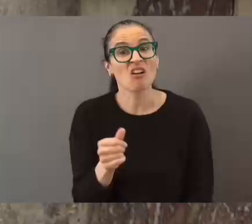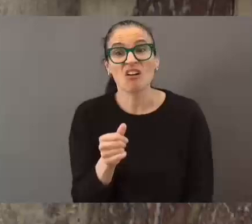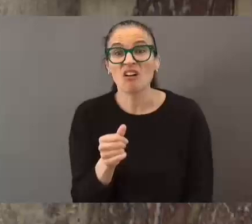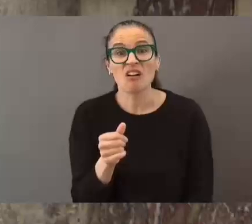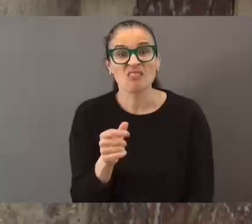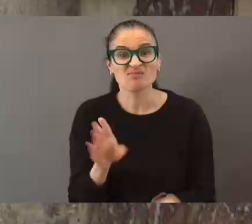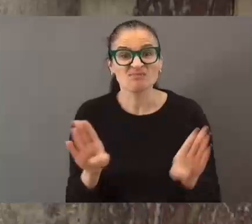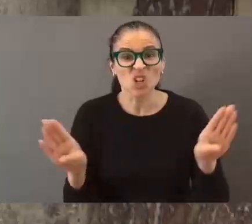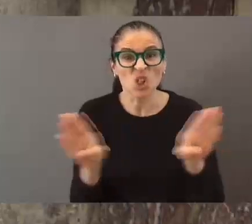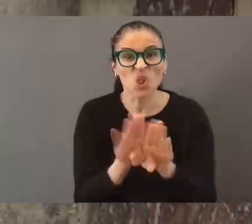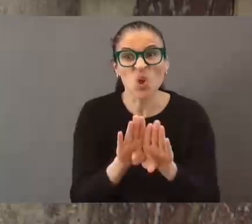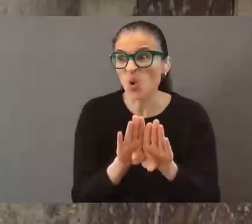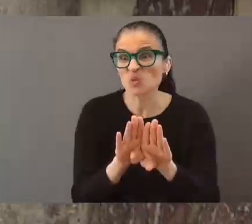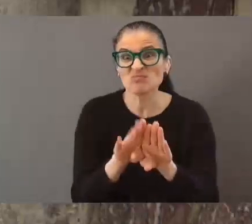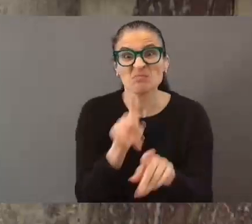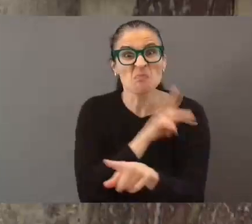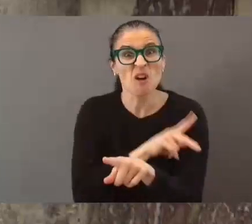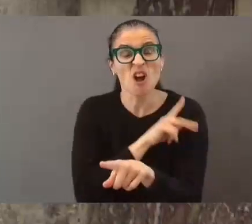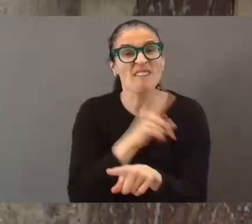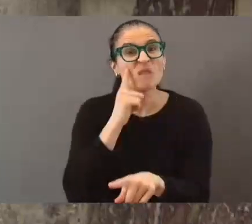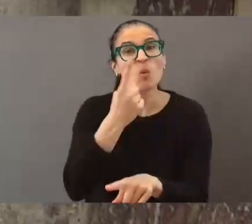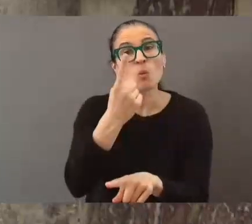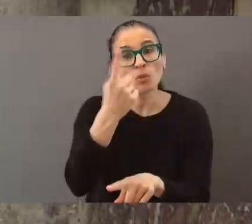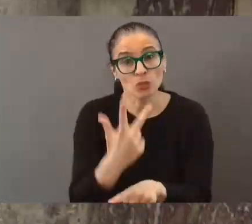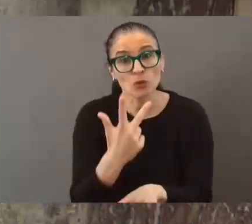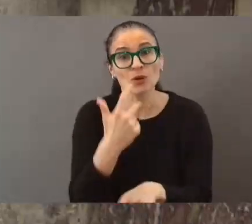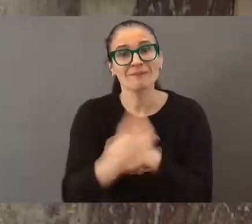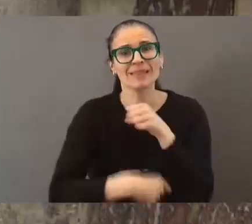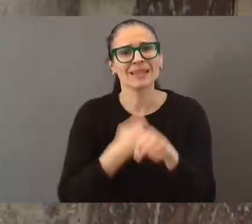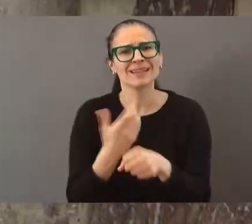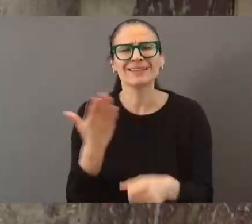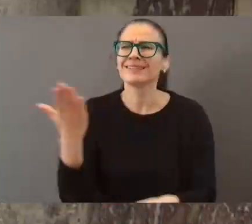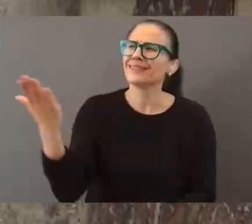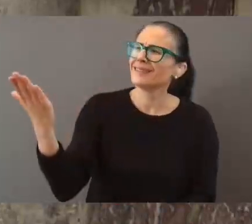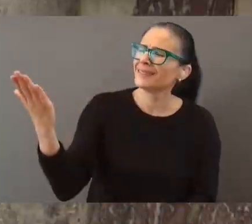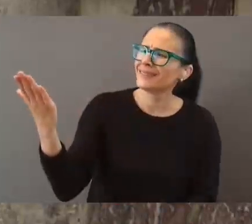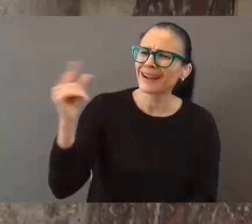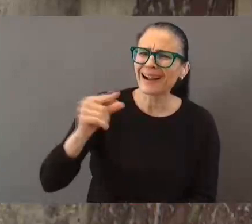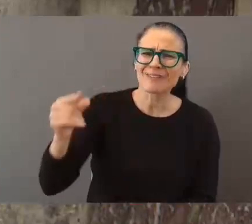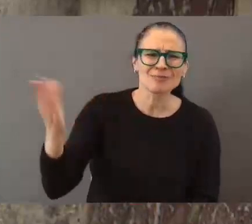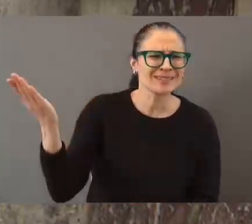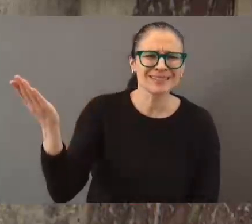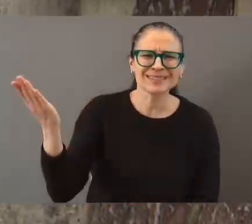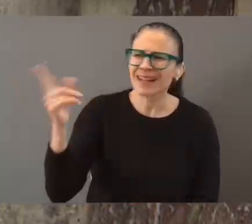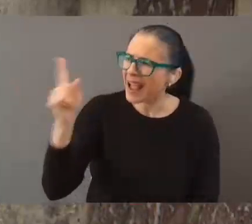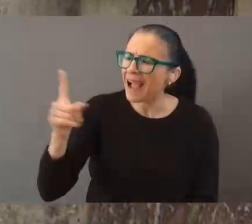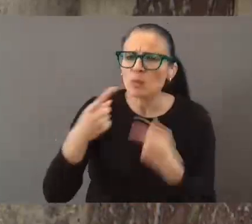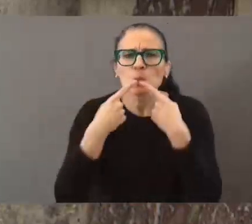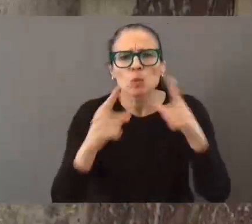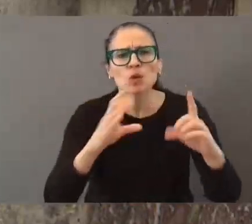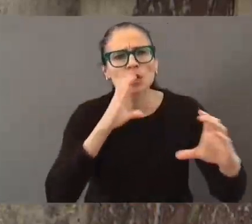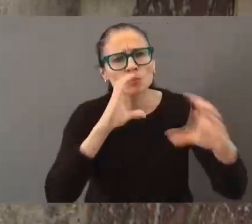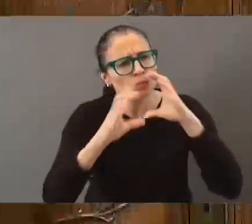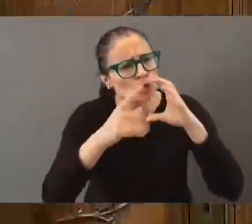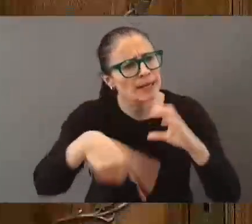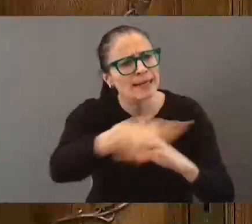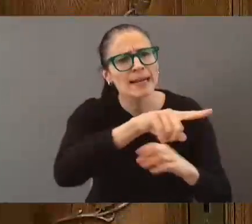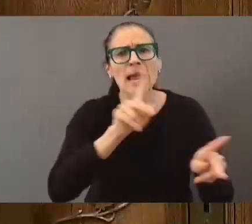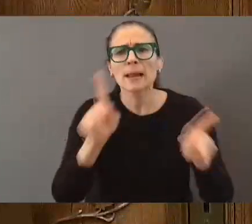businesses and the public today how long Joffrey Lakes Park will be closed moving forward?